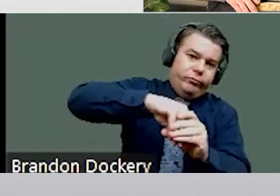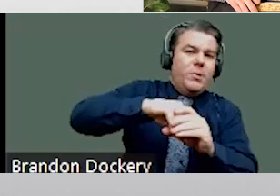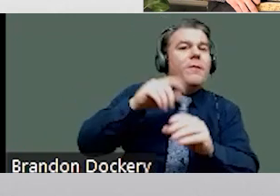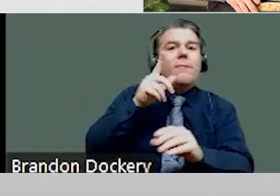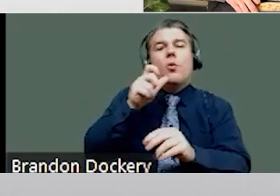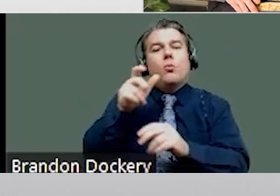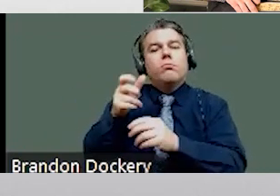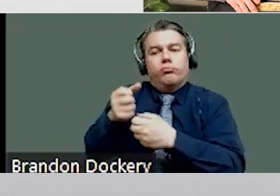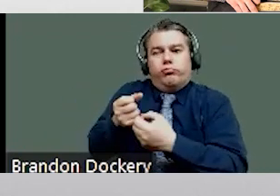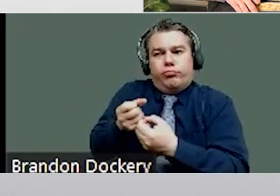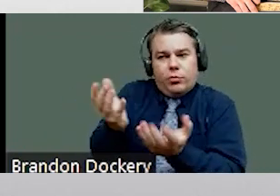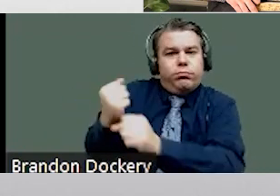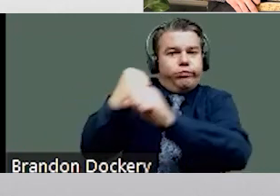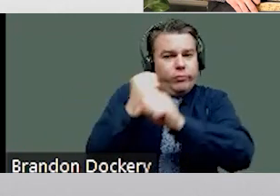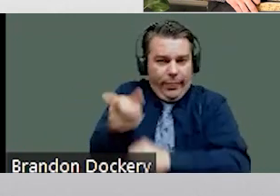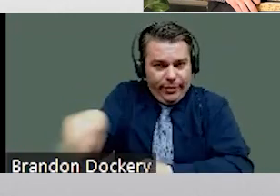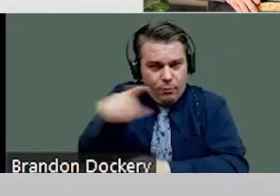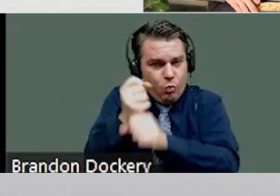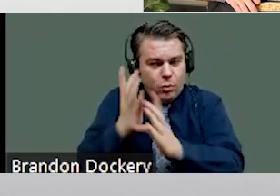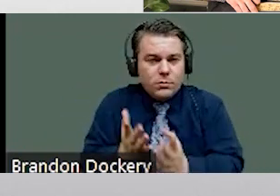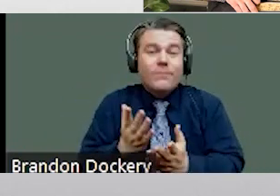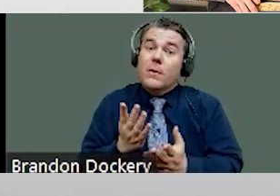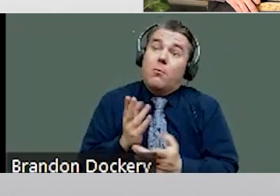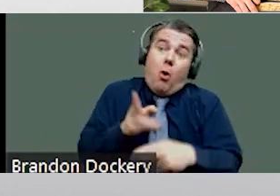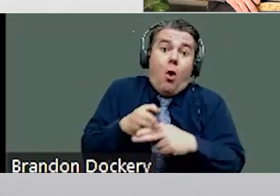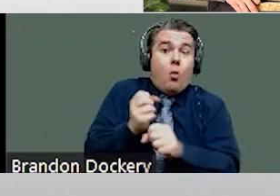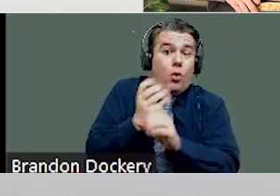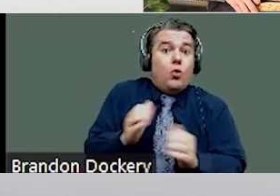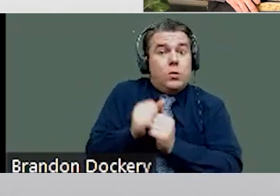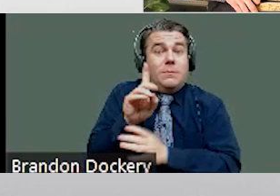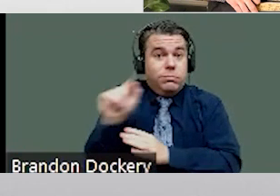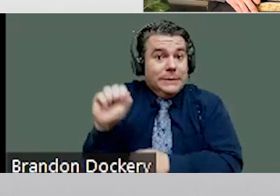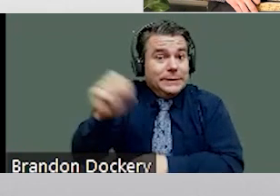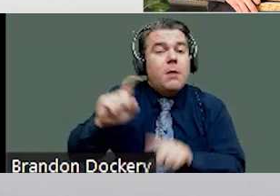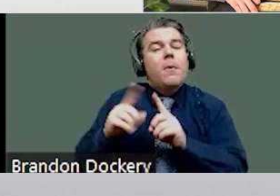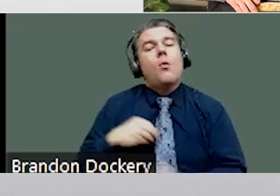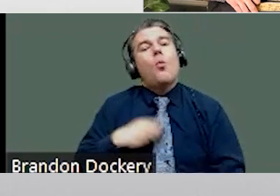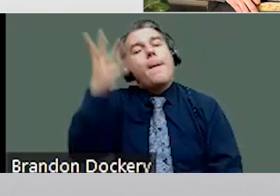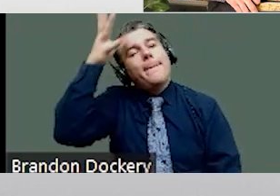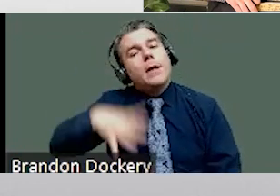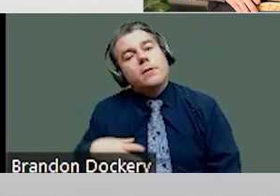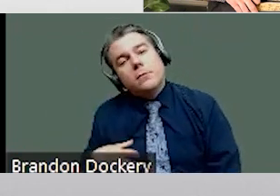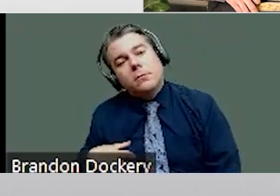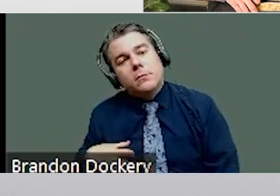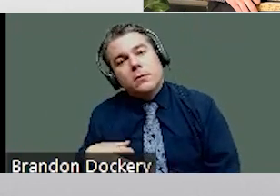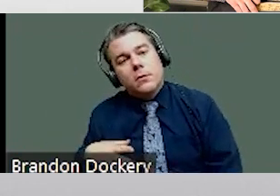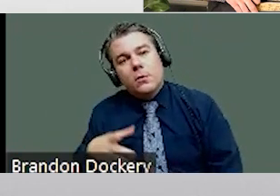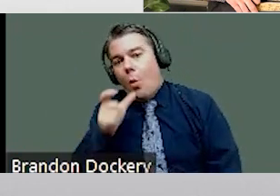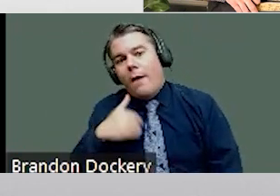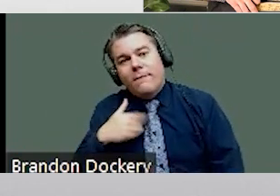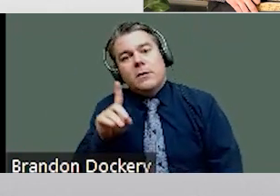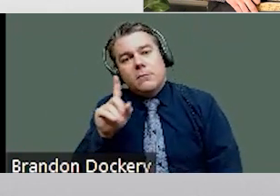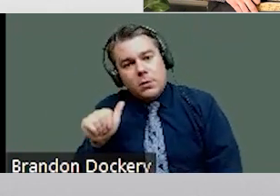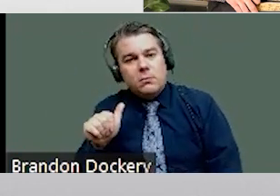for those workers. Certainly they would be considered workers with disabilities, but they were white men